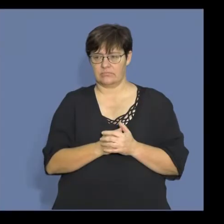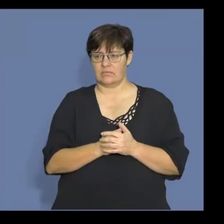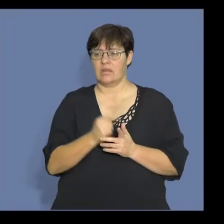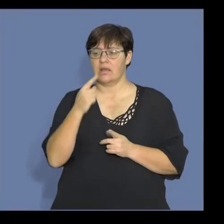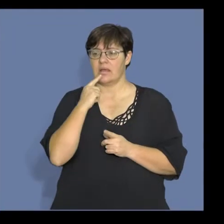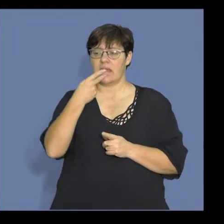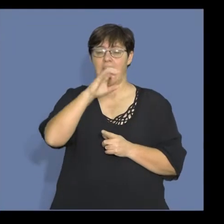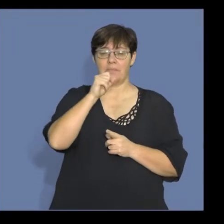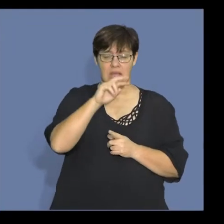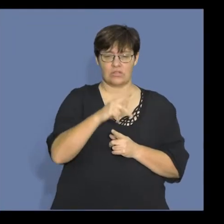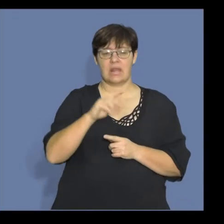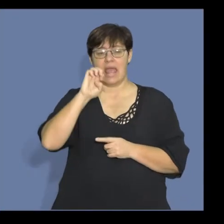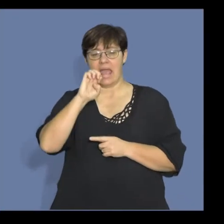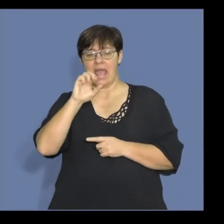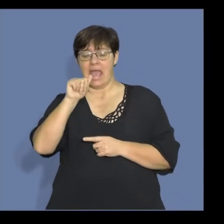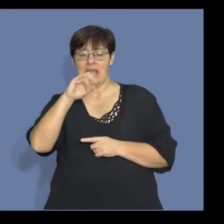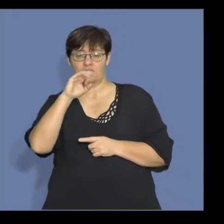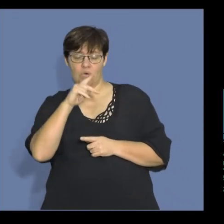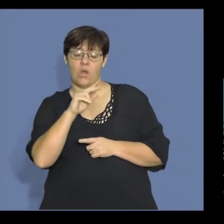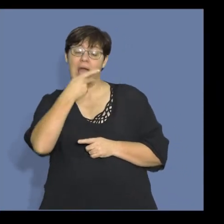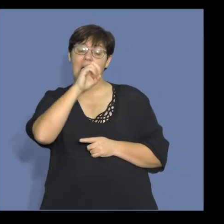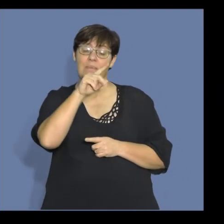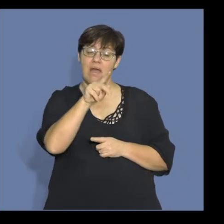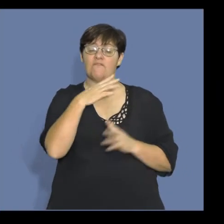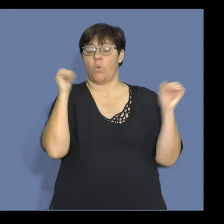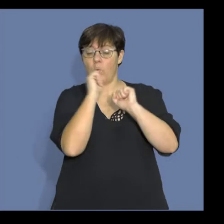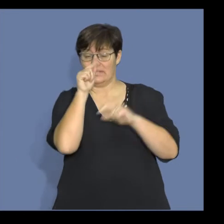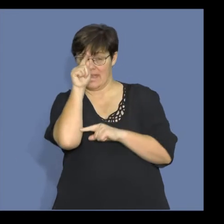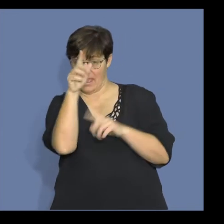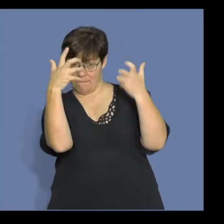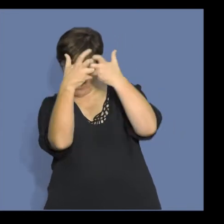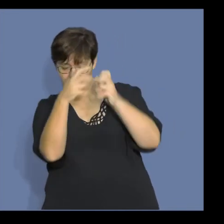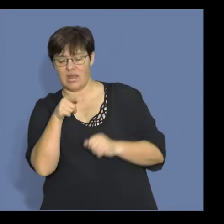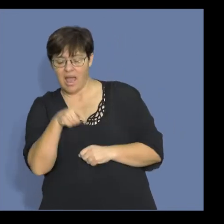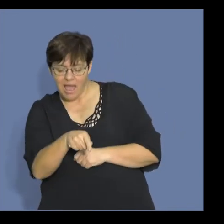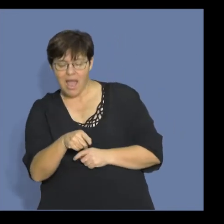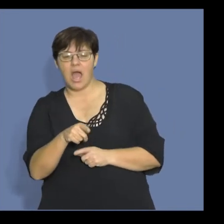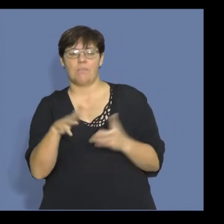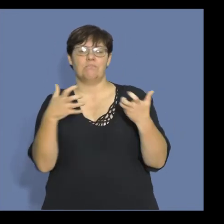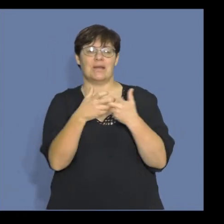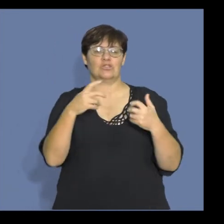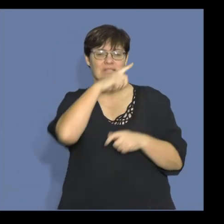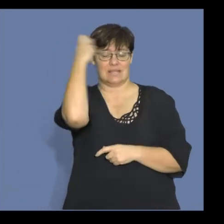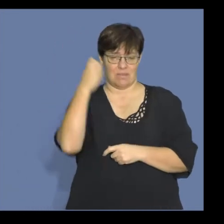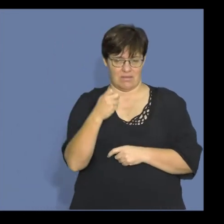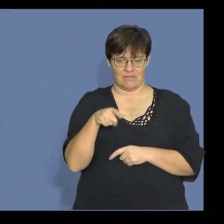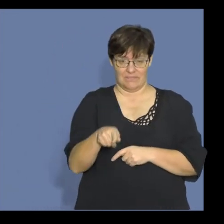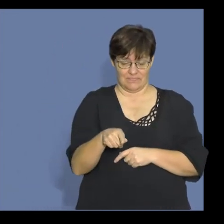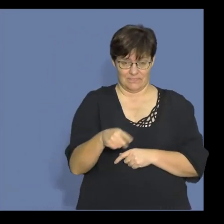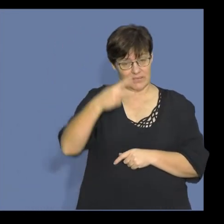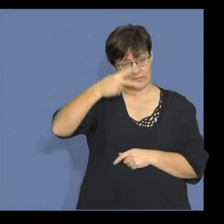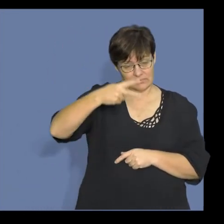terms, hibernation and estivation. As I mentioned, hibernation is a term that describes the winter sleep,